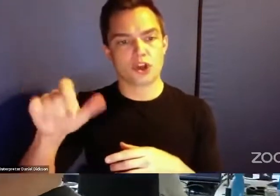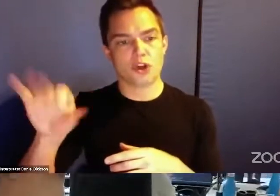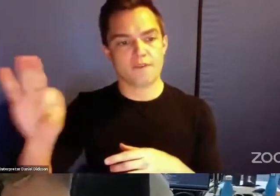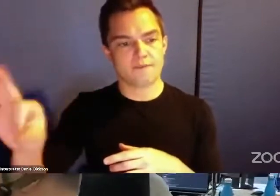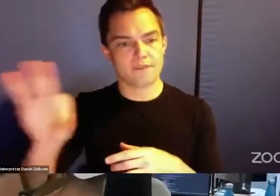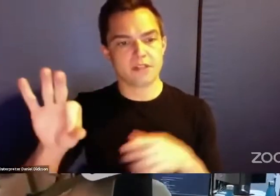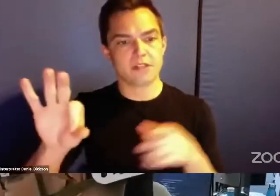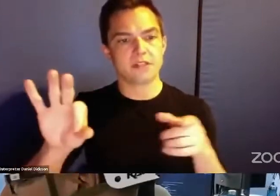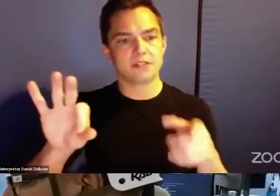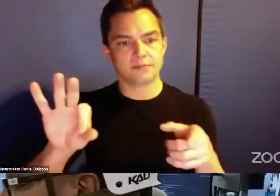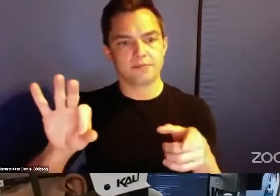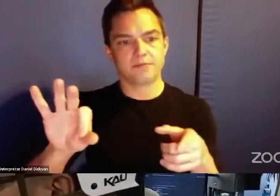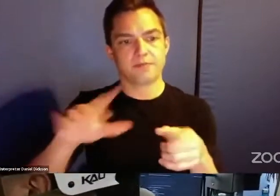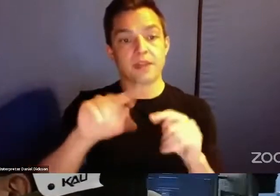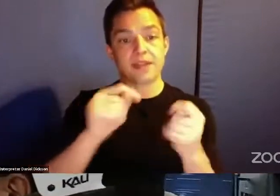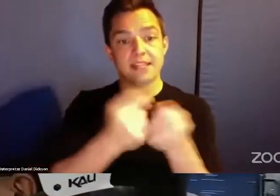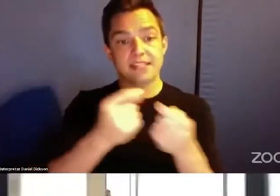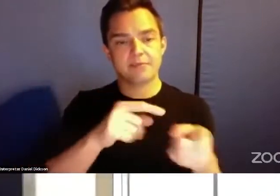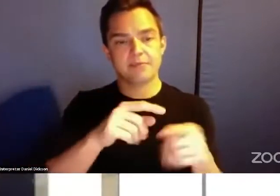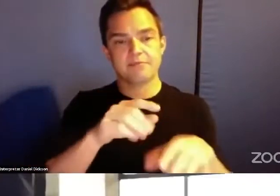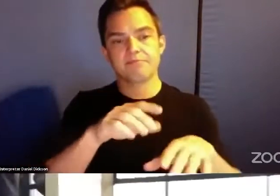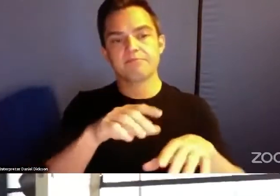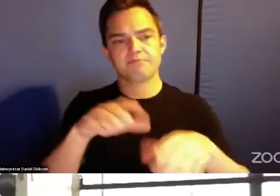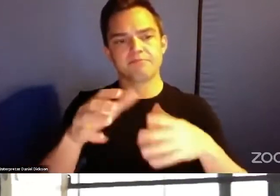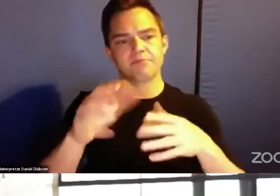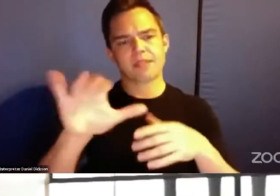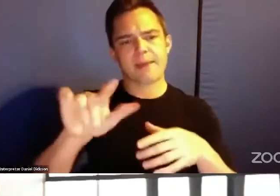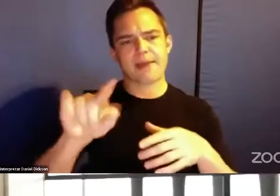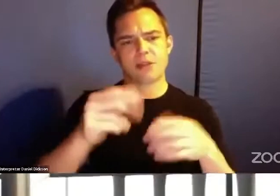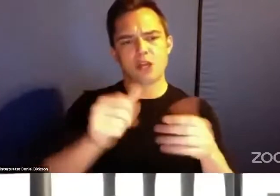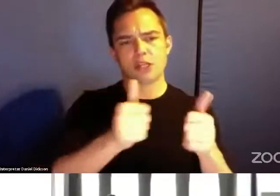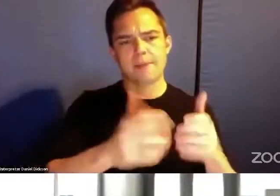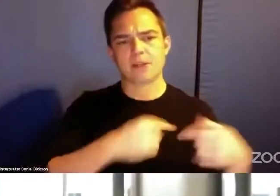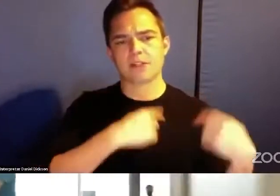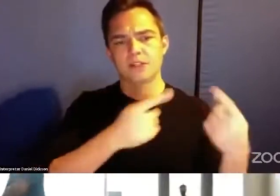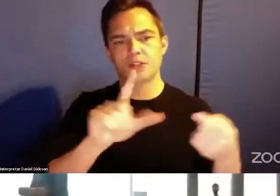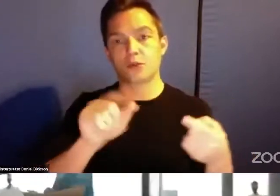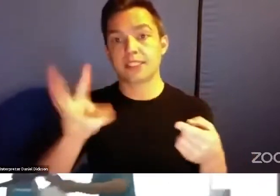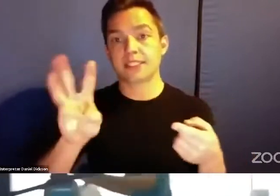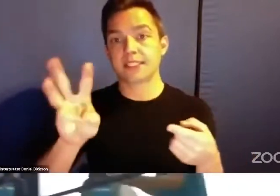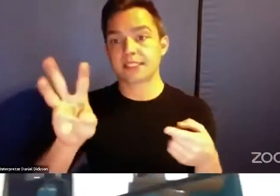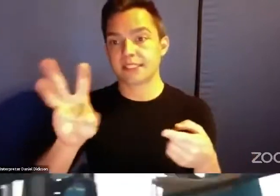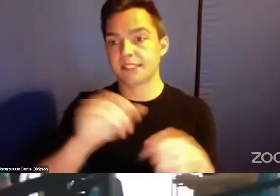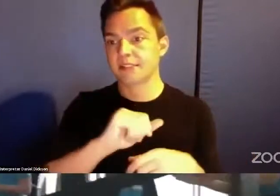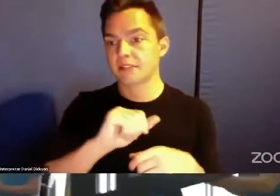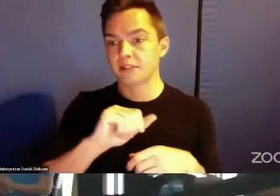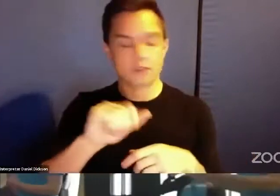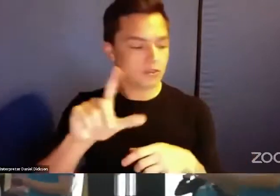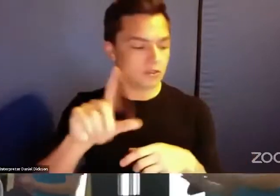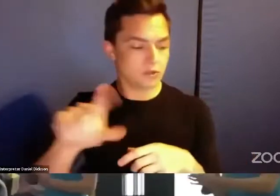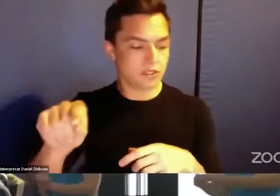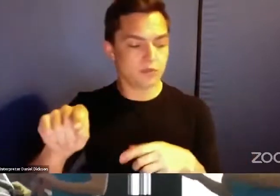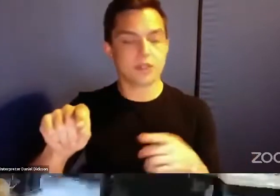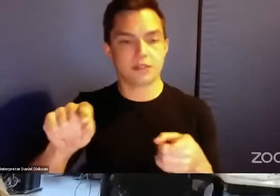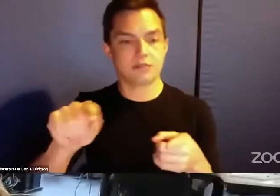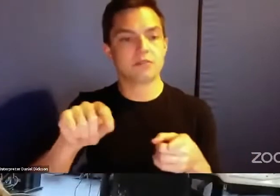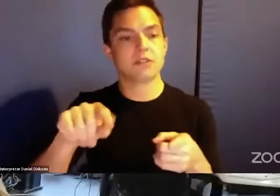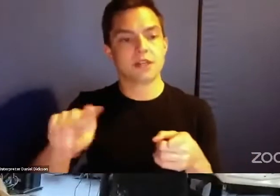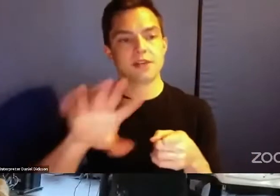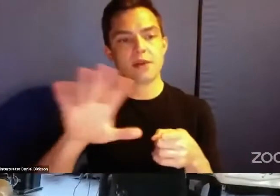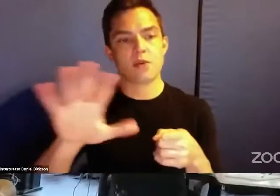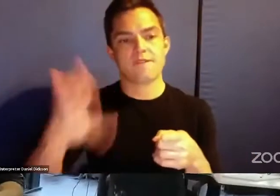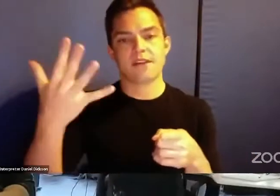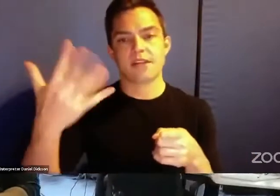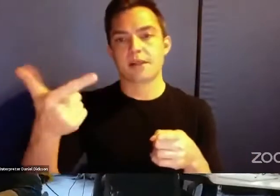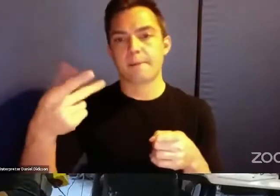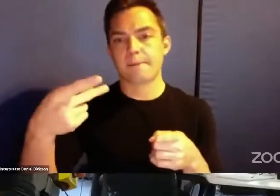been a CYBATHLON competitor ever since 2016. In 2020, they placed 5th. Their Scervo Bro was